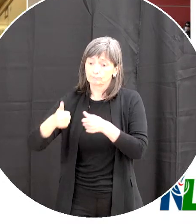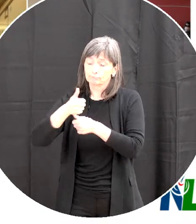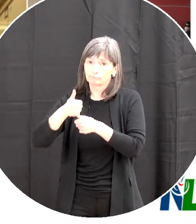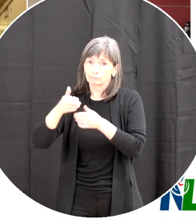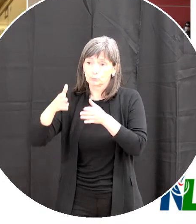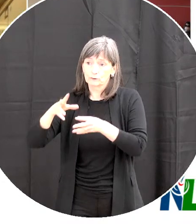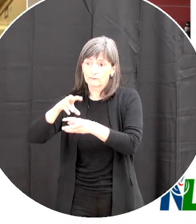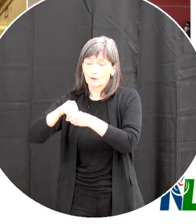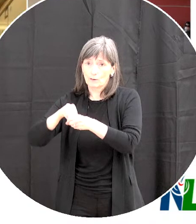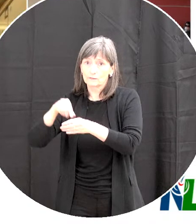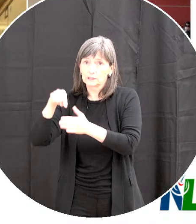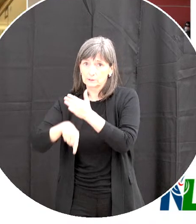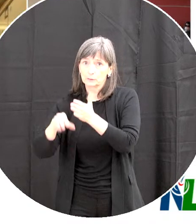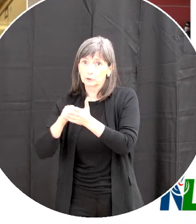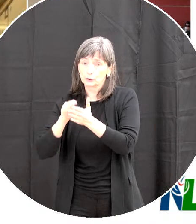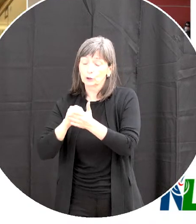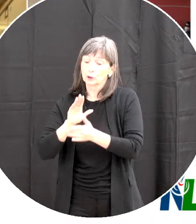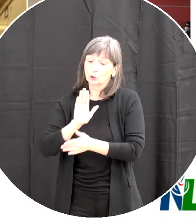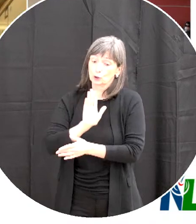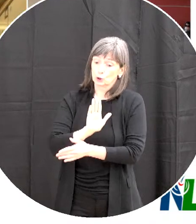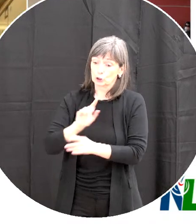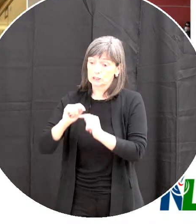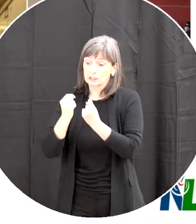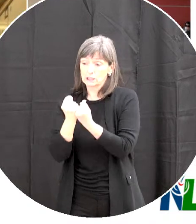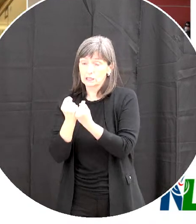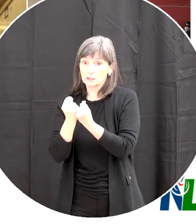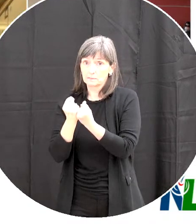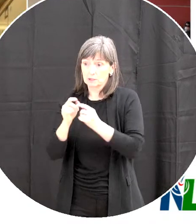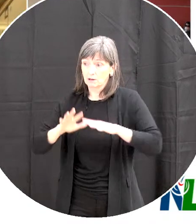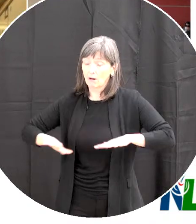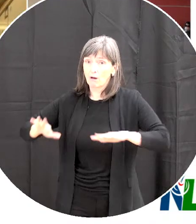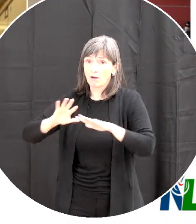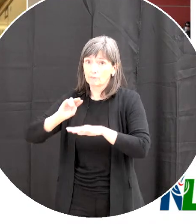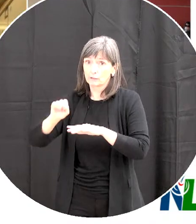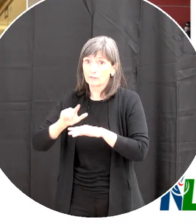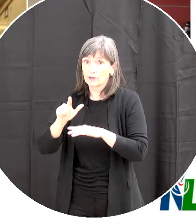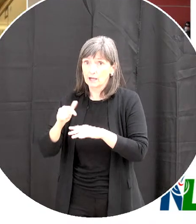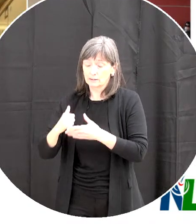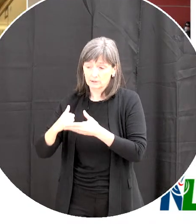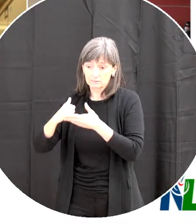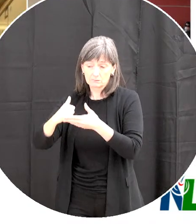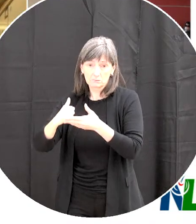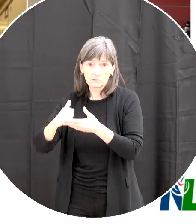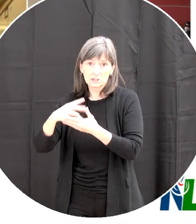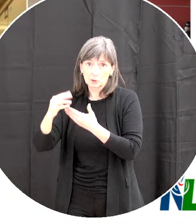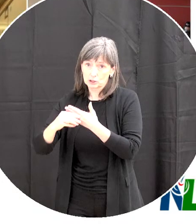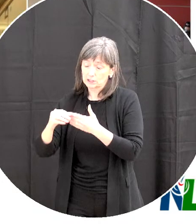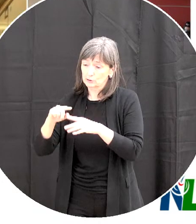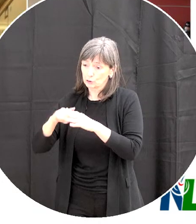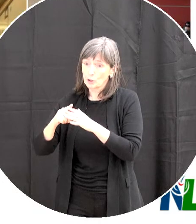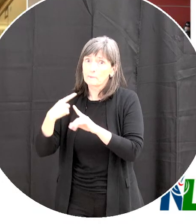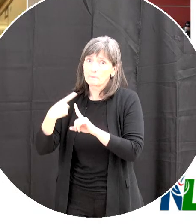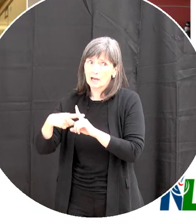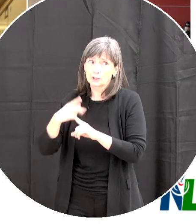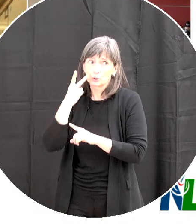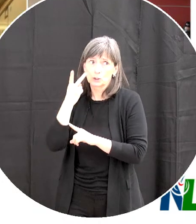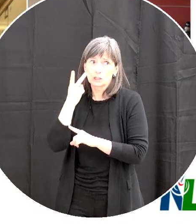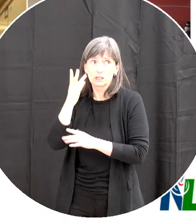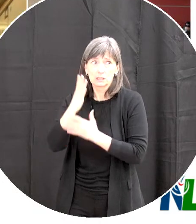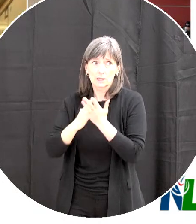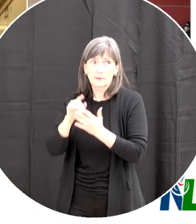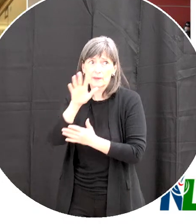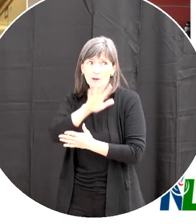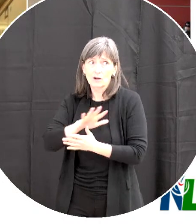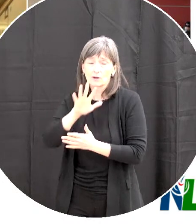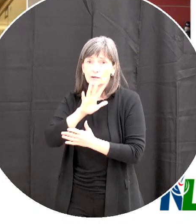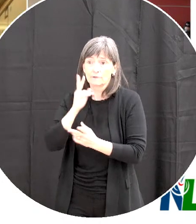Deep Learning and her team put this product together, but they've been also doing an incredible amount of work. You can see some of the artifacts embedded